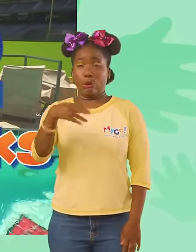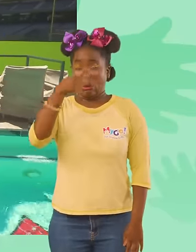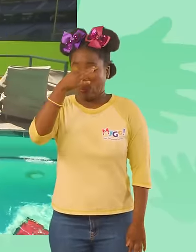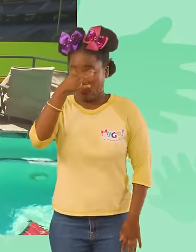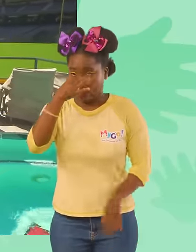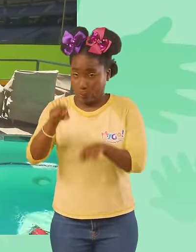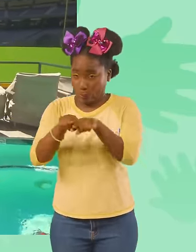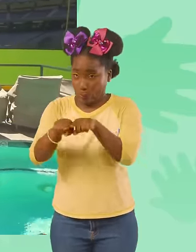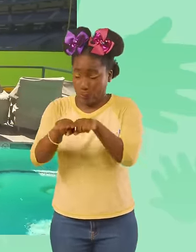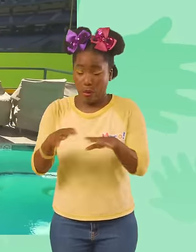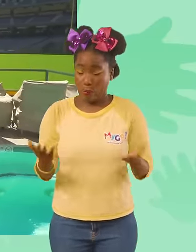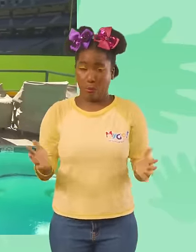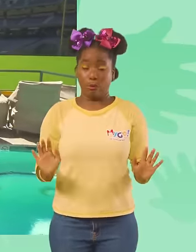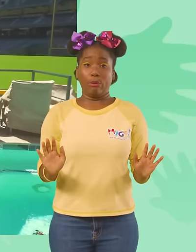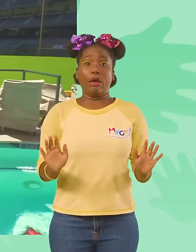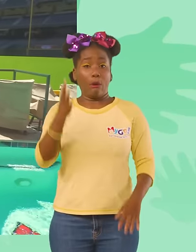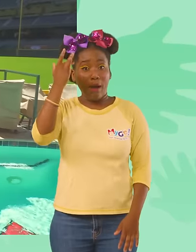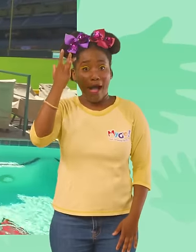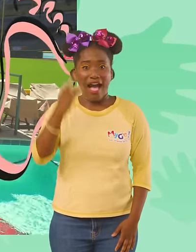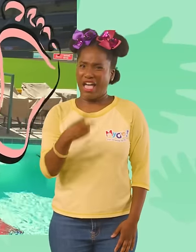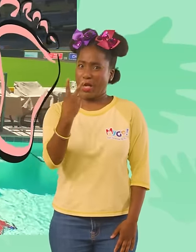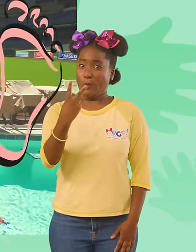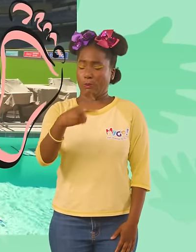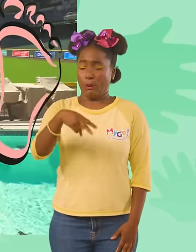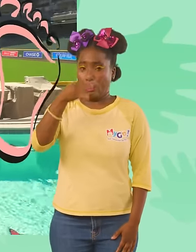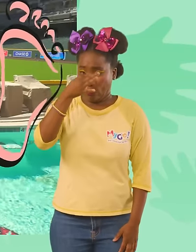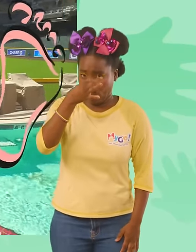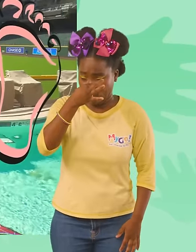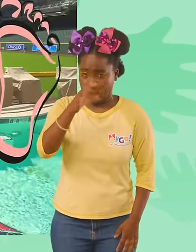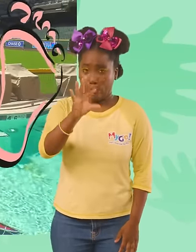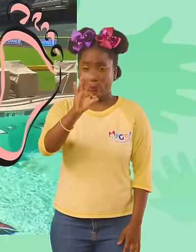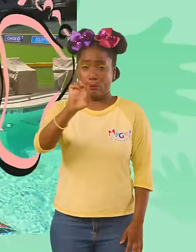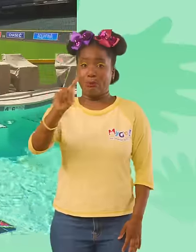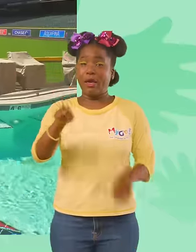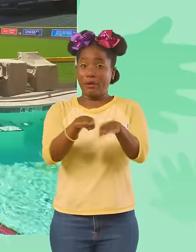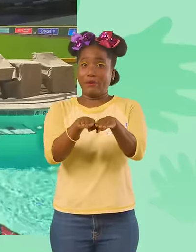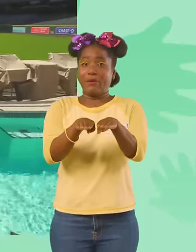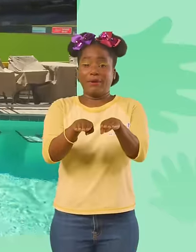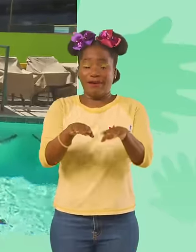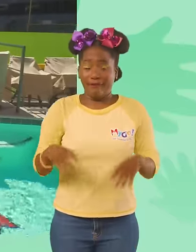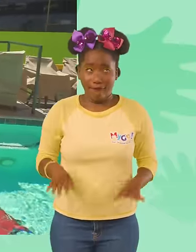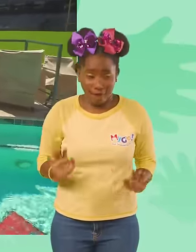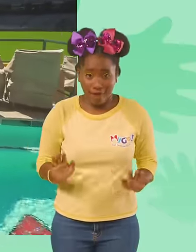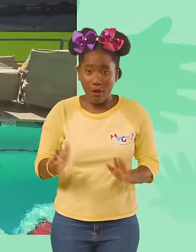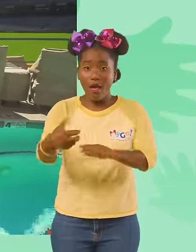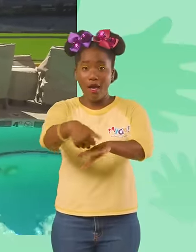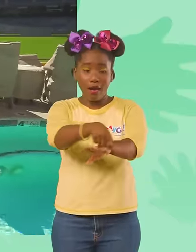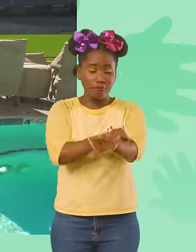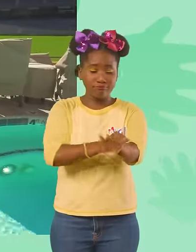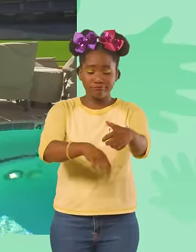2 stinky socks. Ooh, because I have 2 stinky feet. All right, let's roll up my